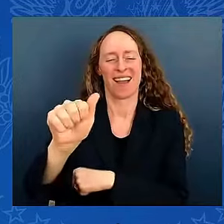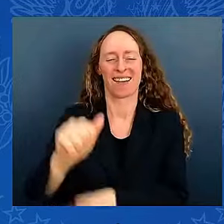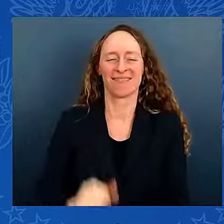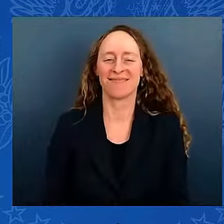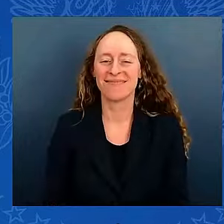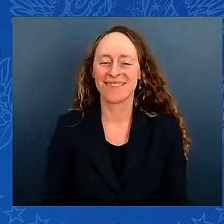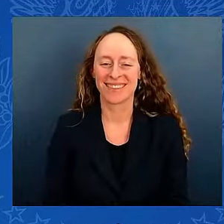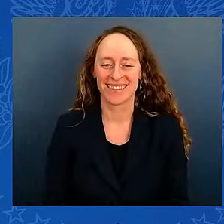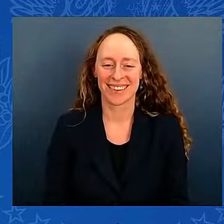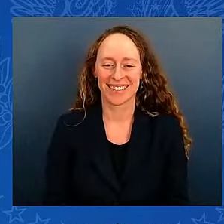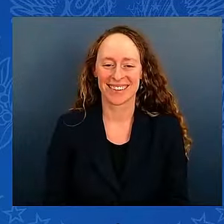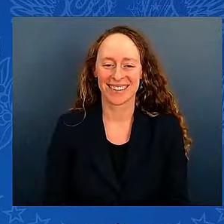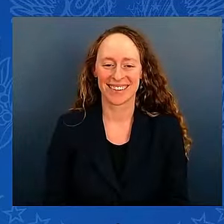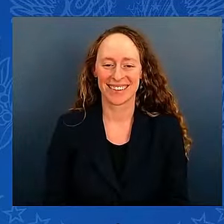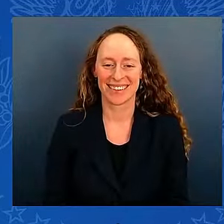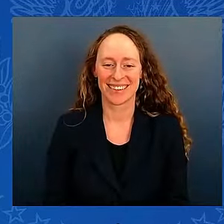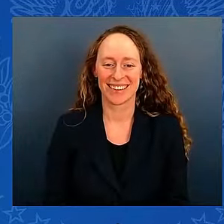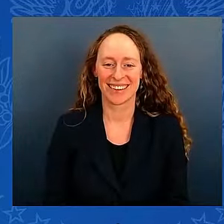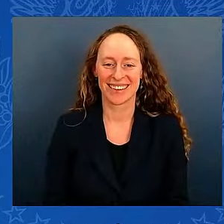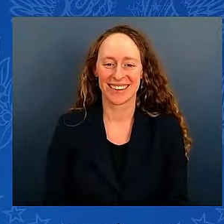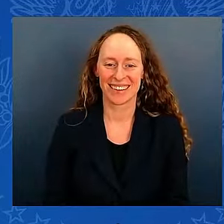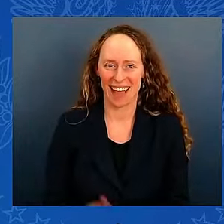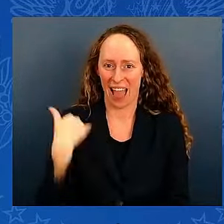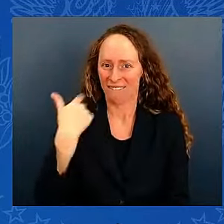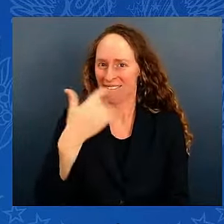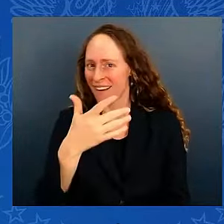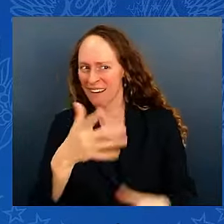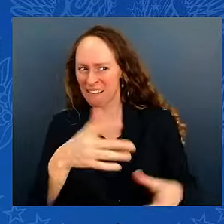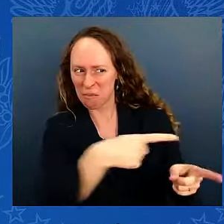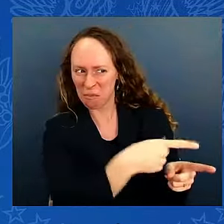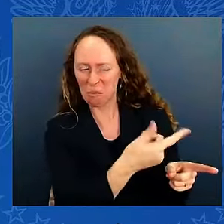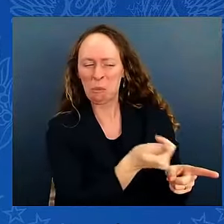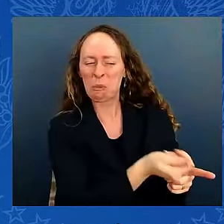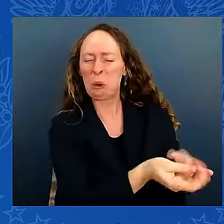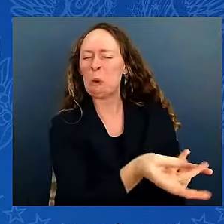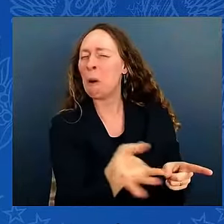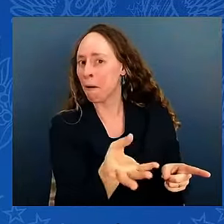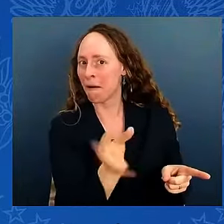You got a few fans out there in the South Lawn.